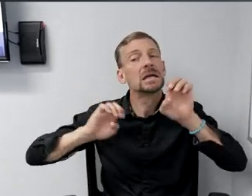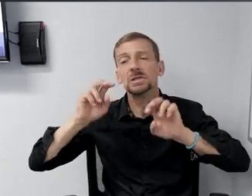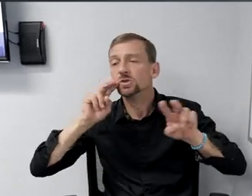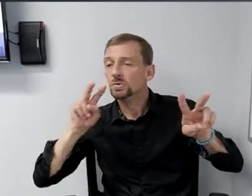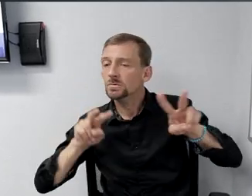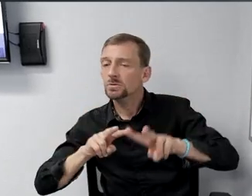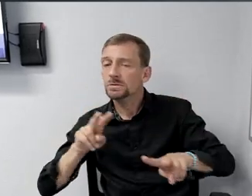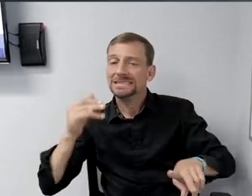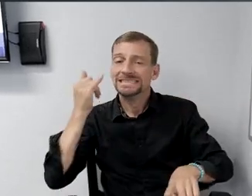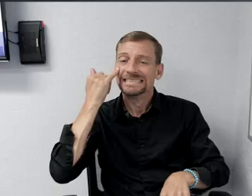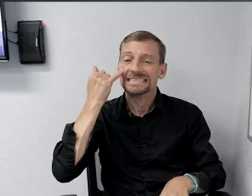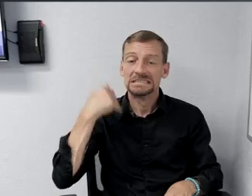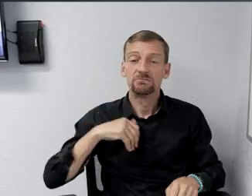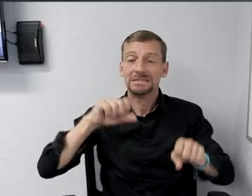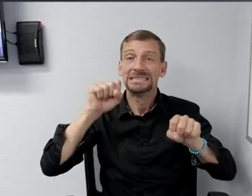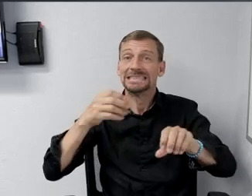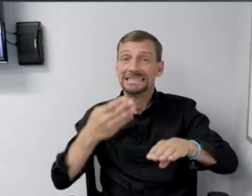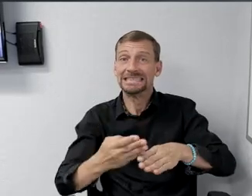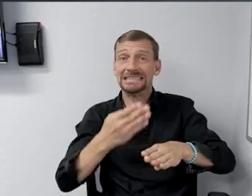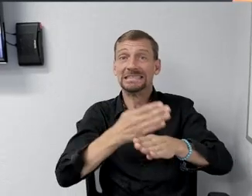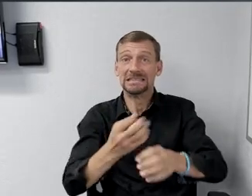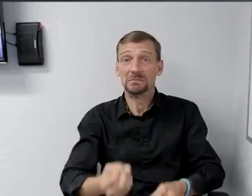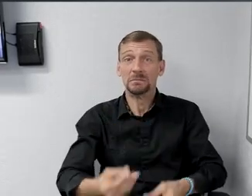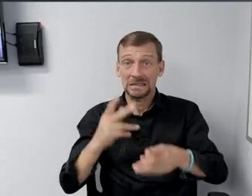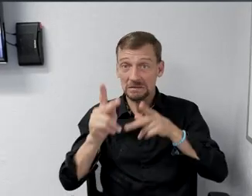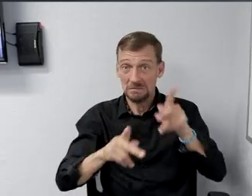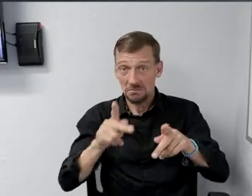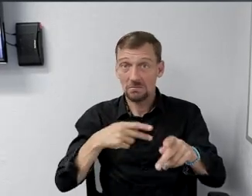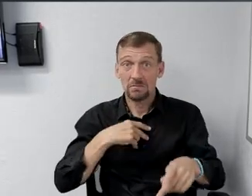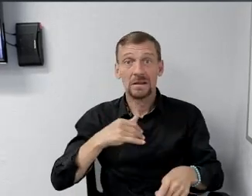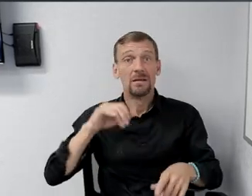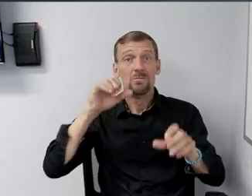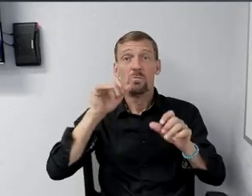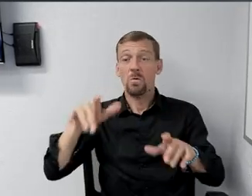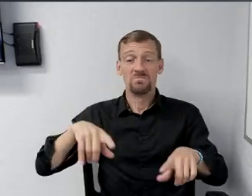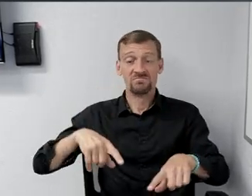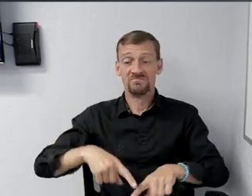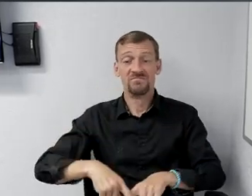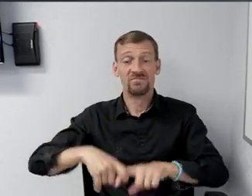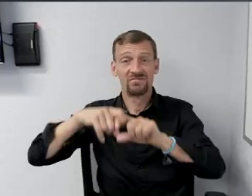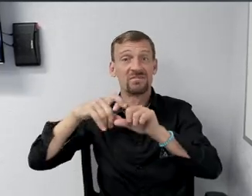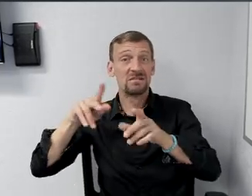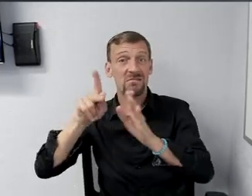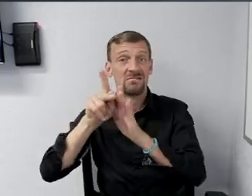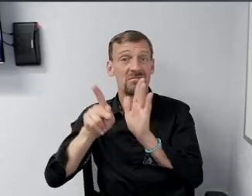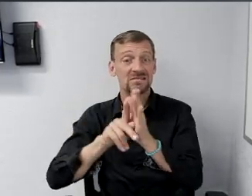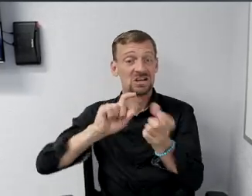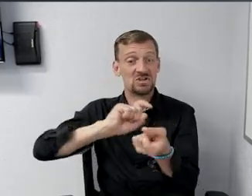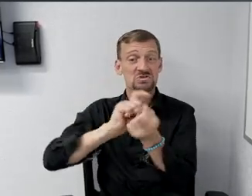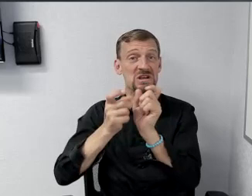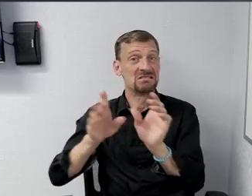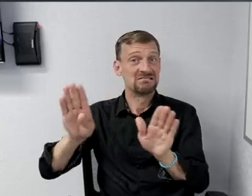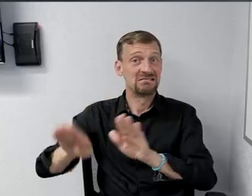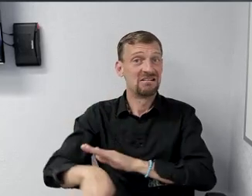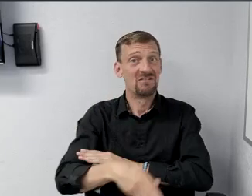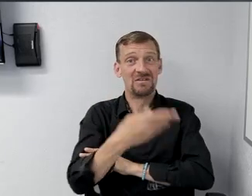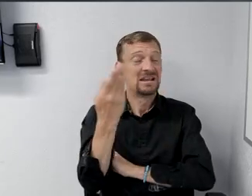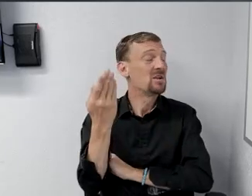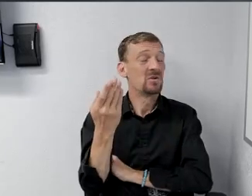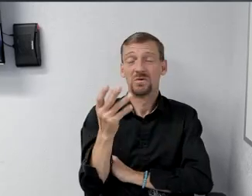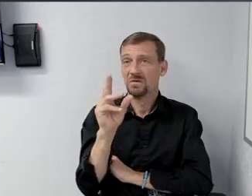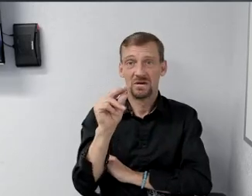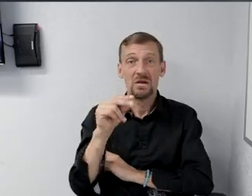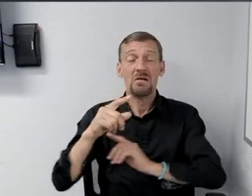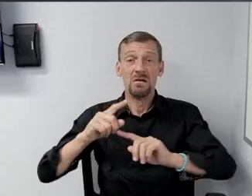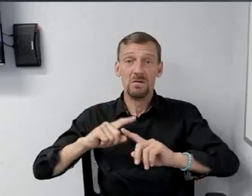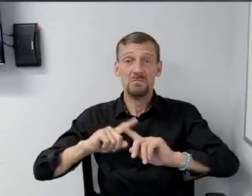sense, it may not, we may not lift the entire thing overnight. It may that we're, certain circumstances, we're going to gradually open it